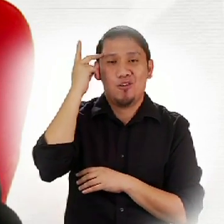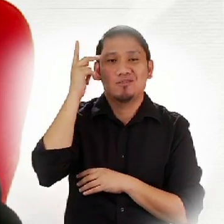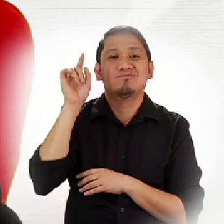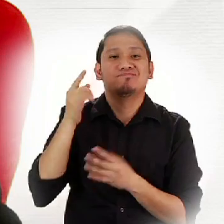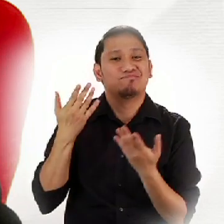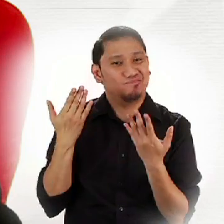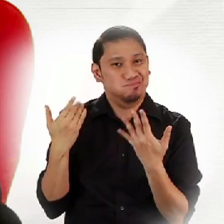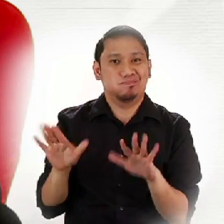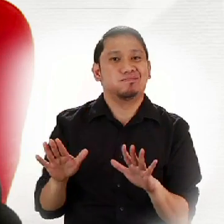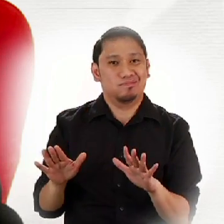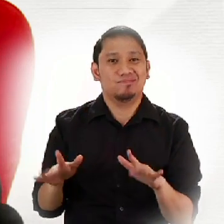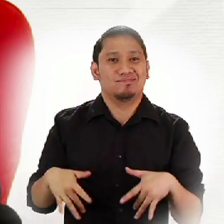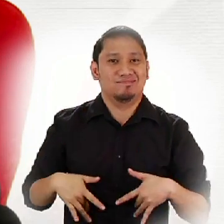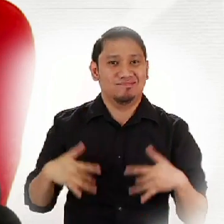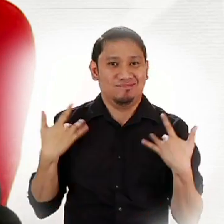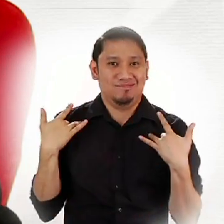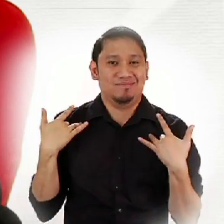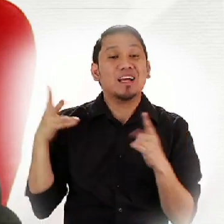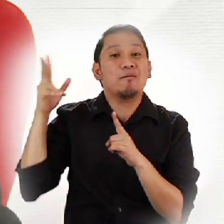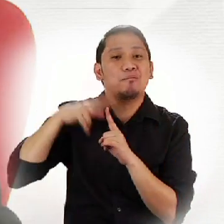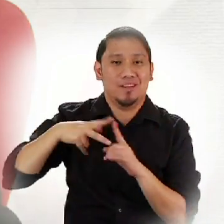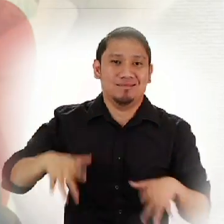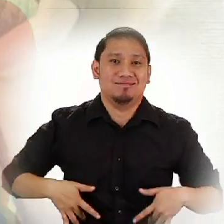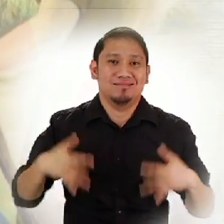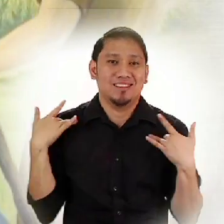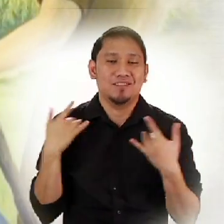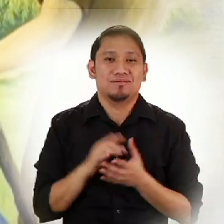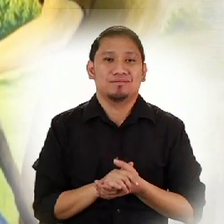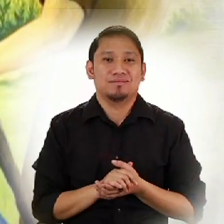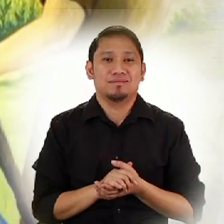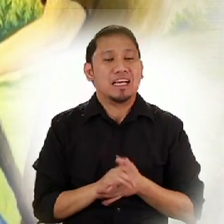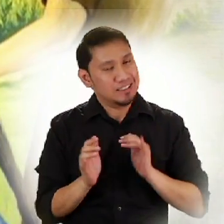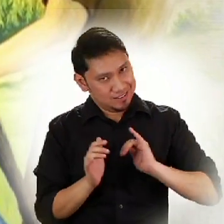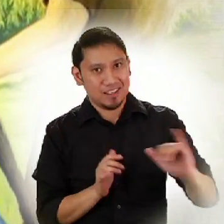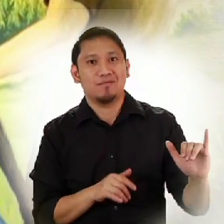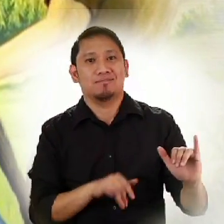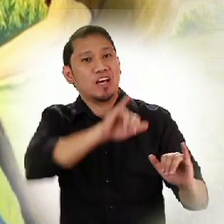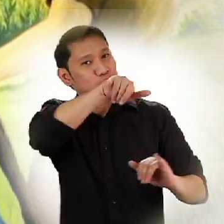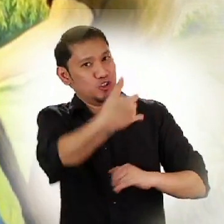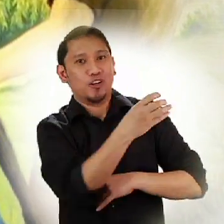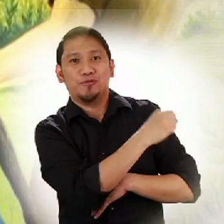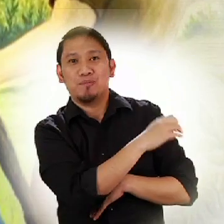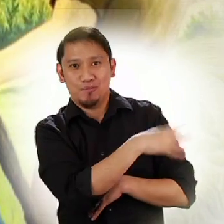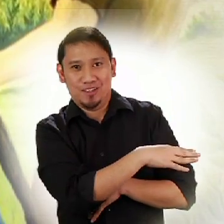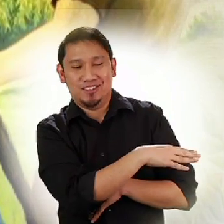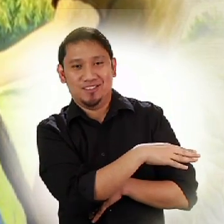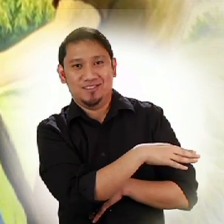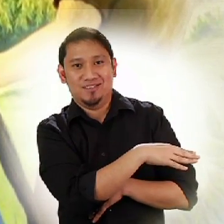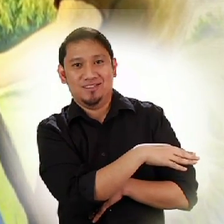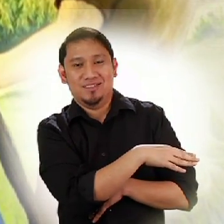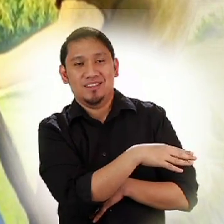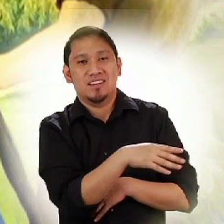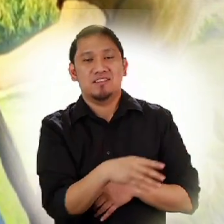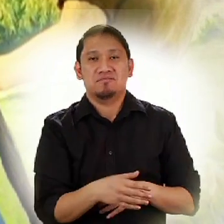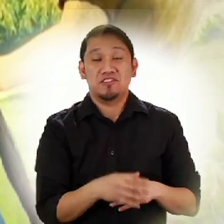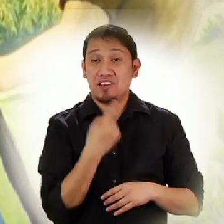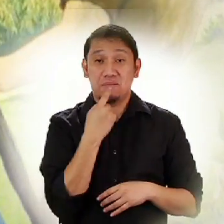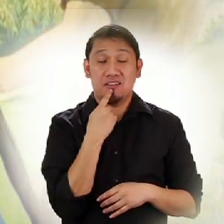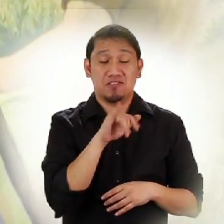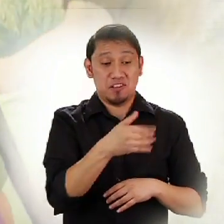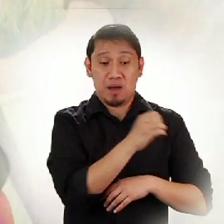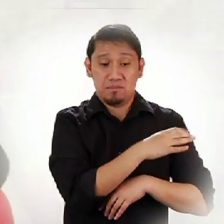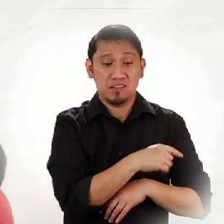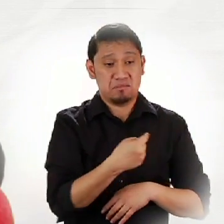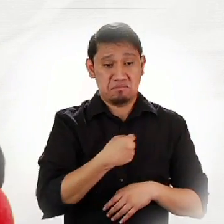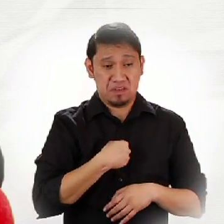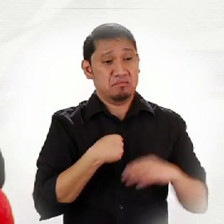reading. This has been lived by John the Baptist. I must decrease, he must